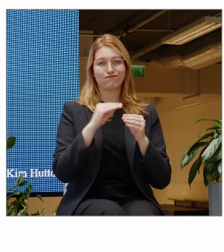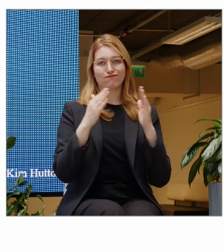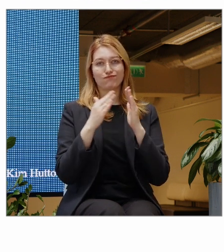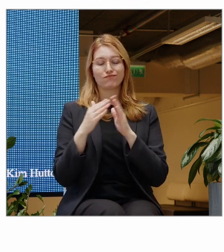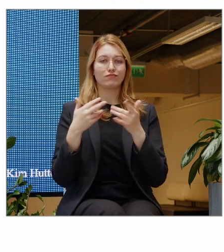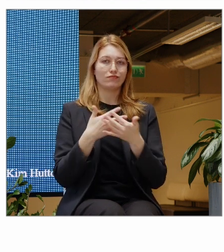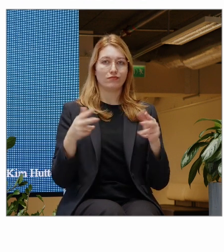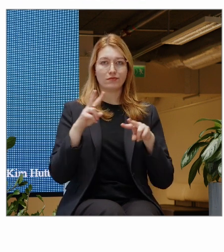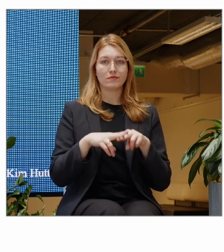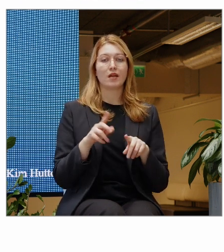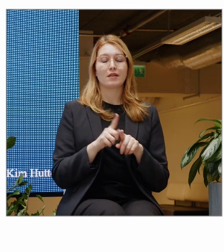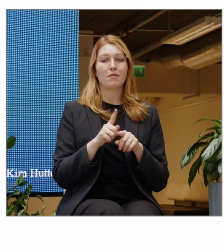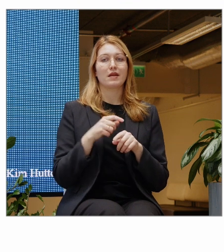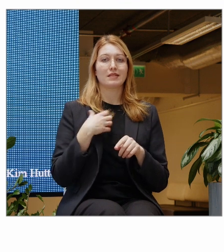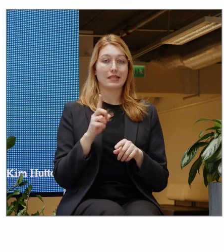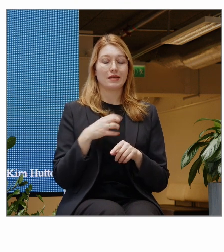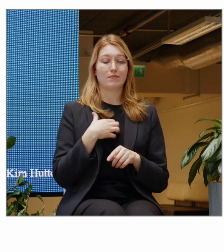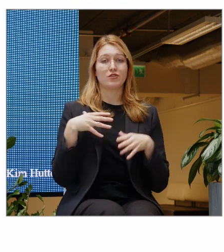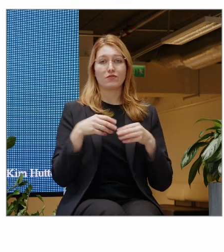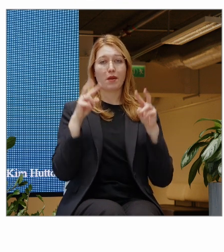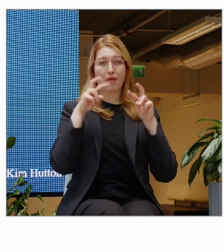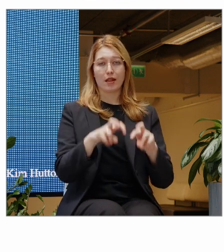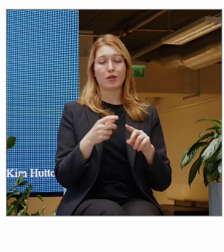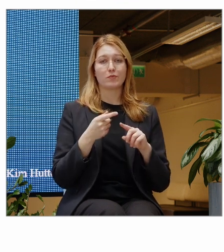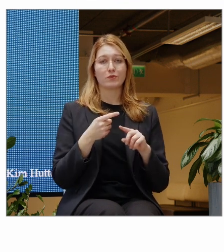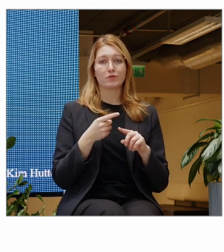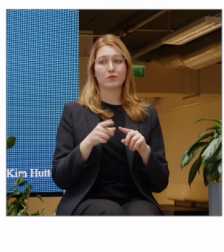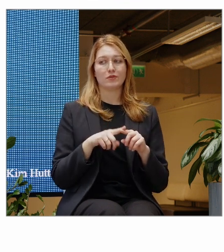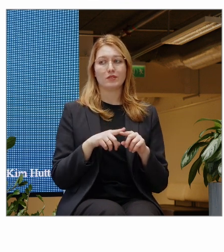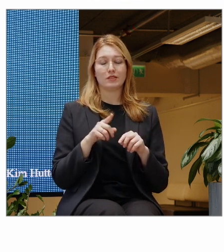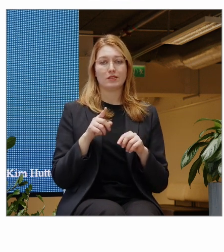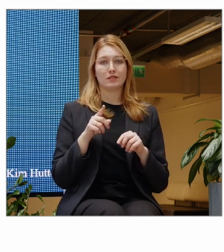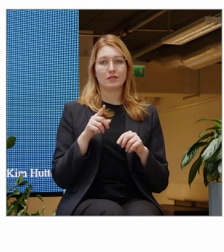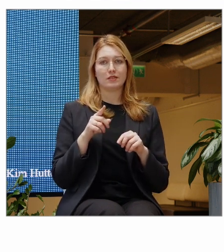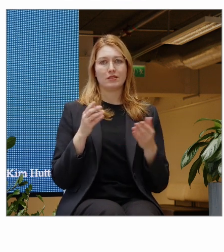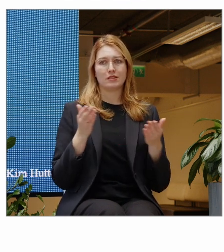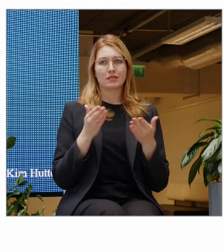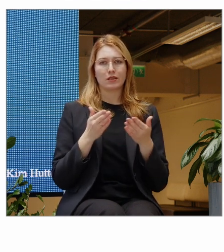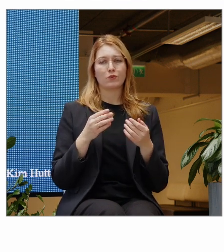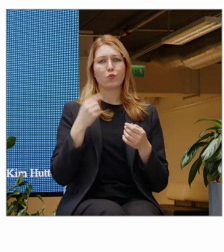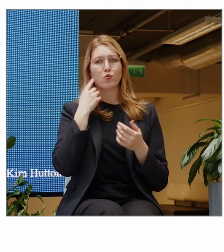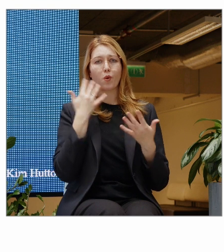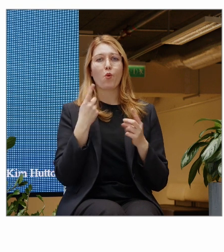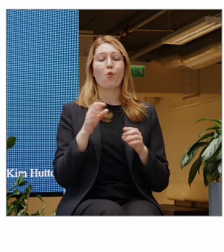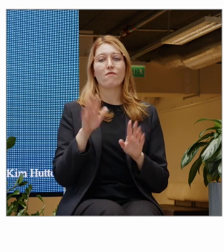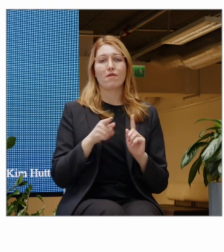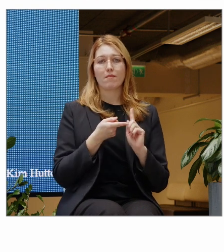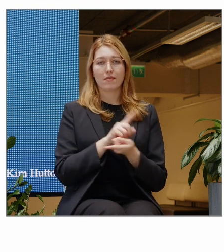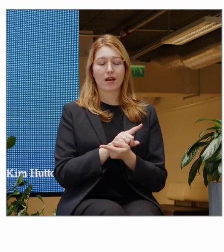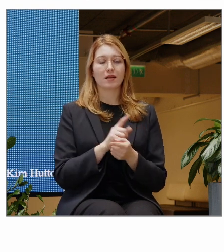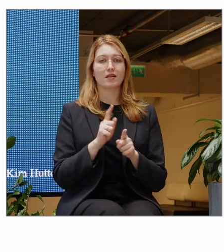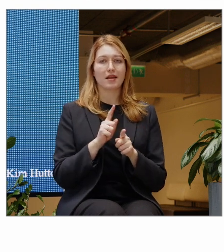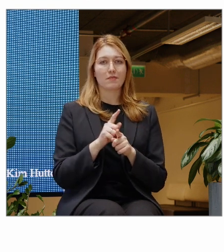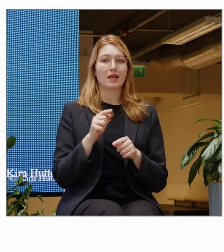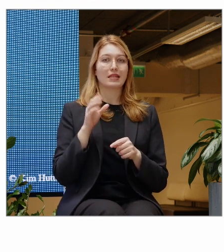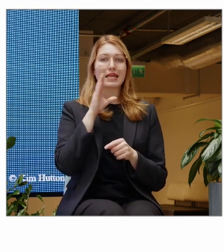this is why I did the research, because it was just firing something inside of me, thinking we can change this. We have the ability